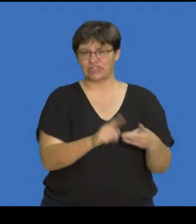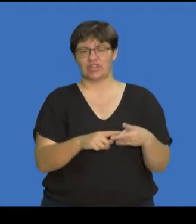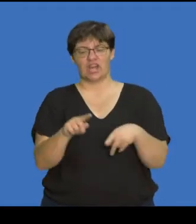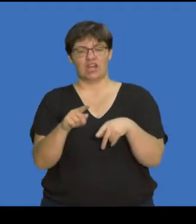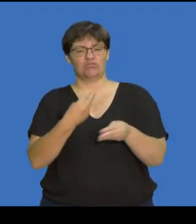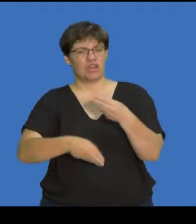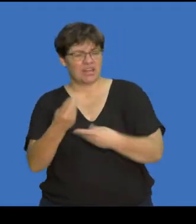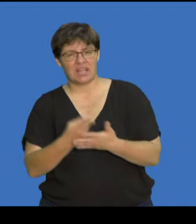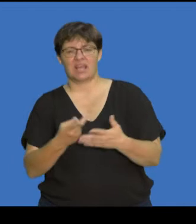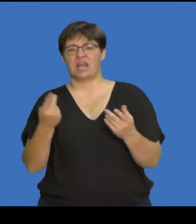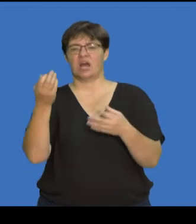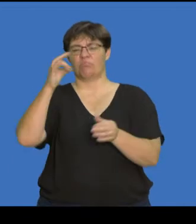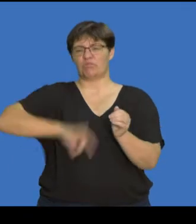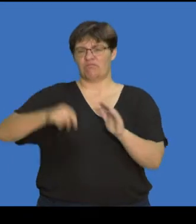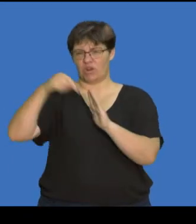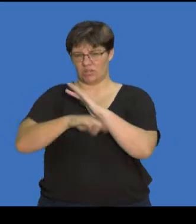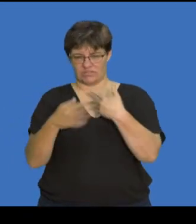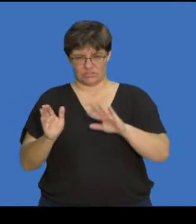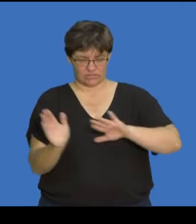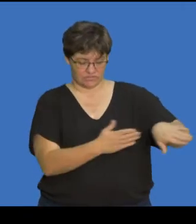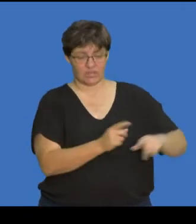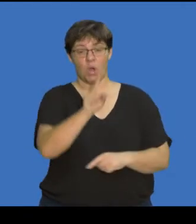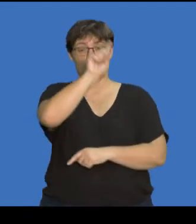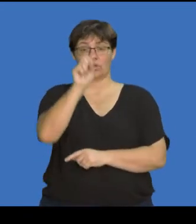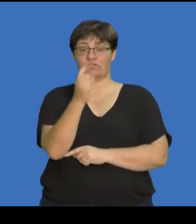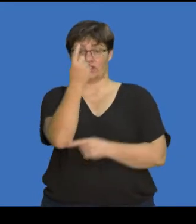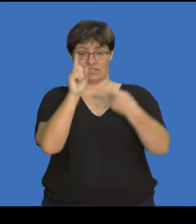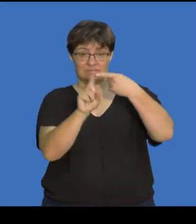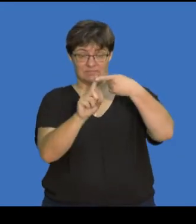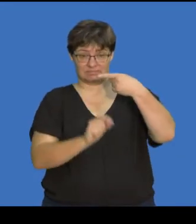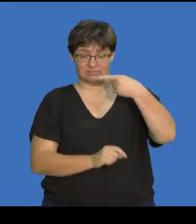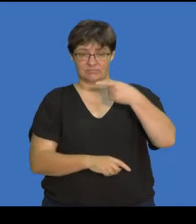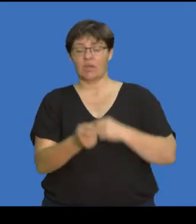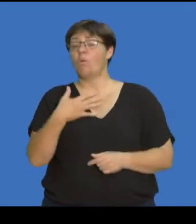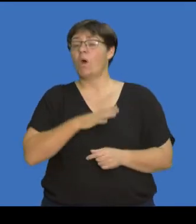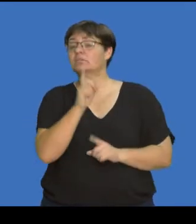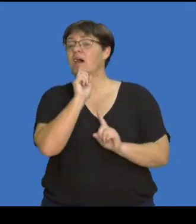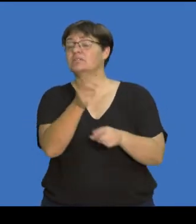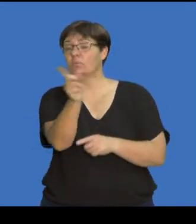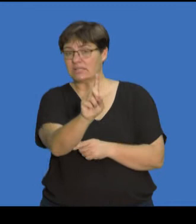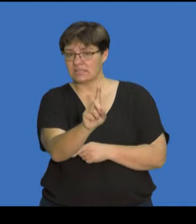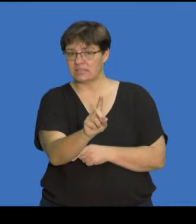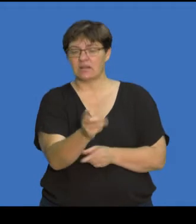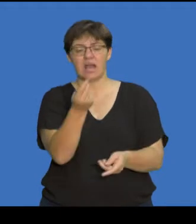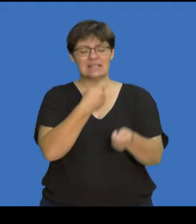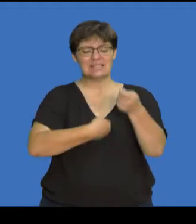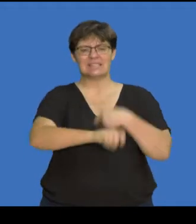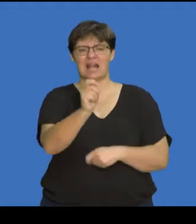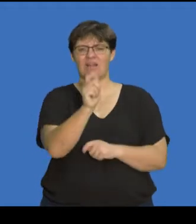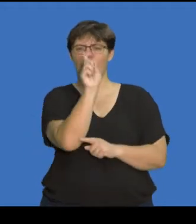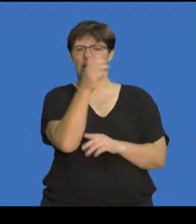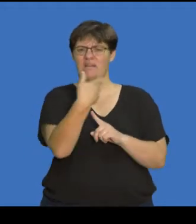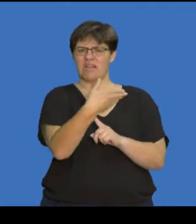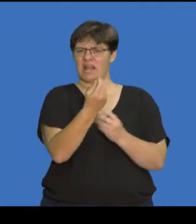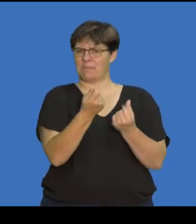profit and loss. Let's go to the first question. Here we are expected to answer the selling price per